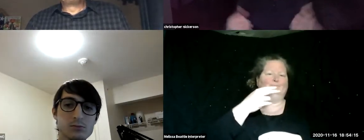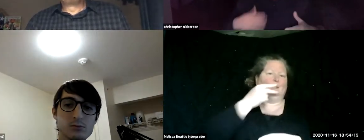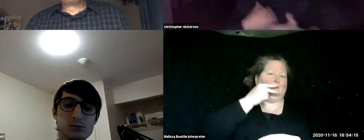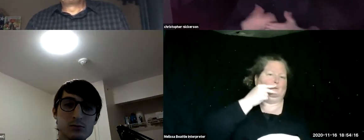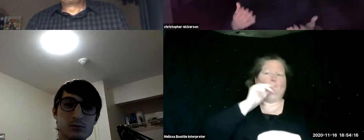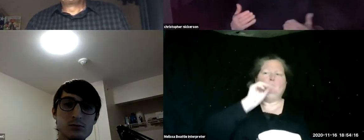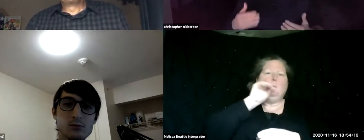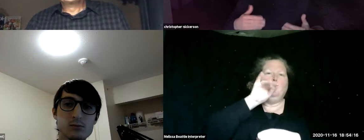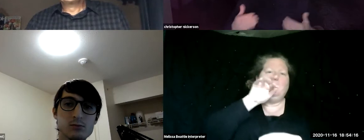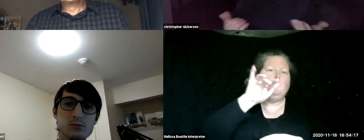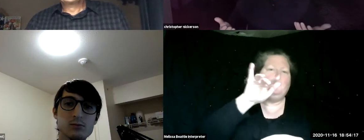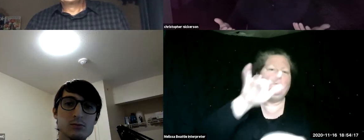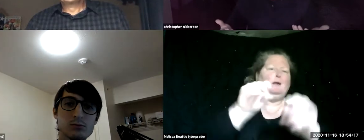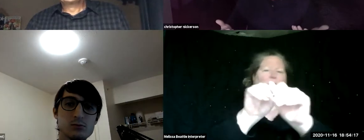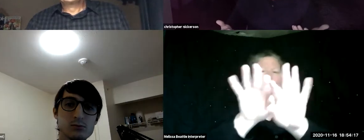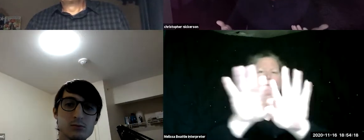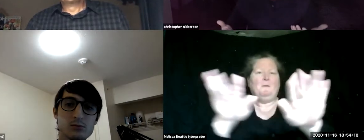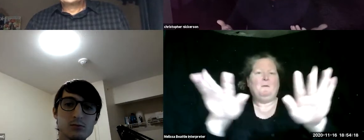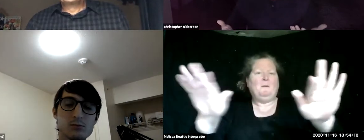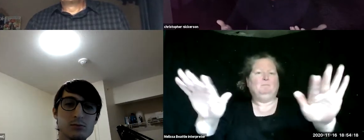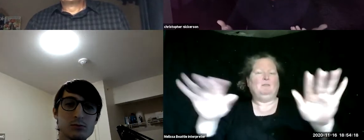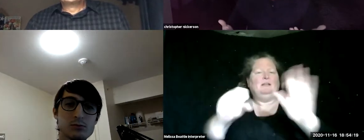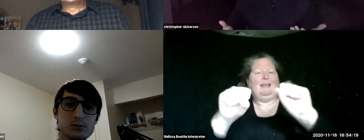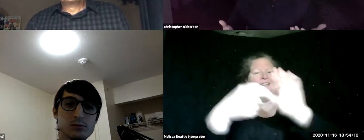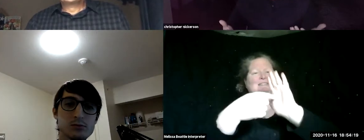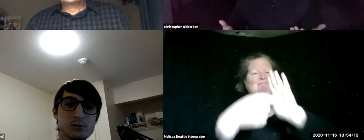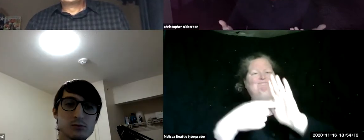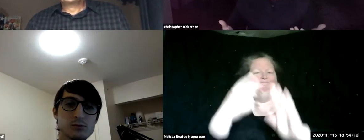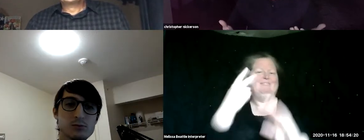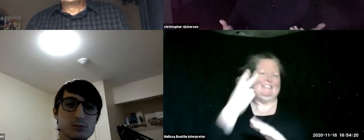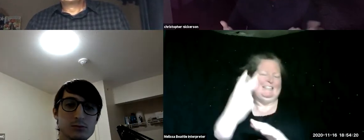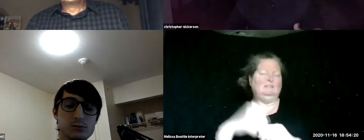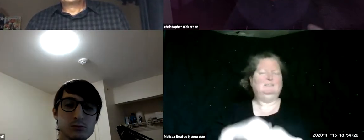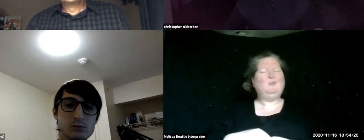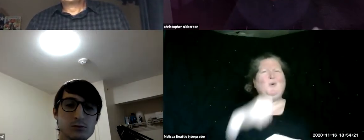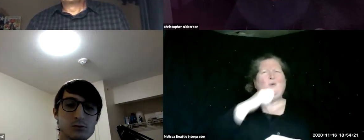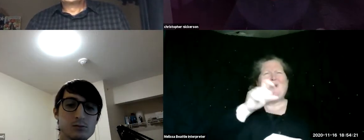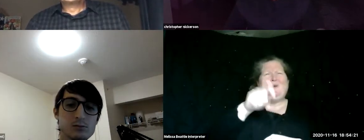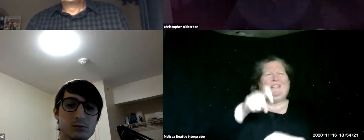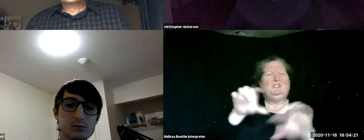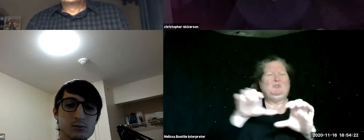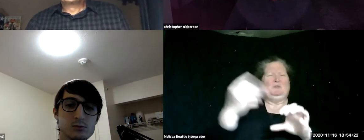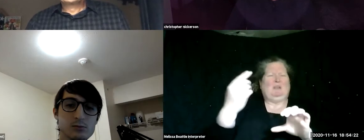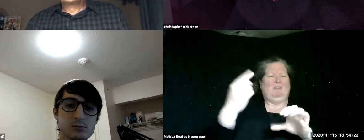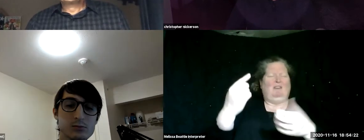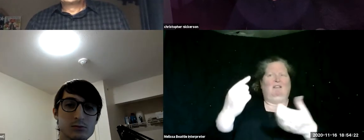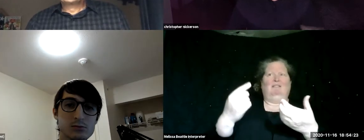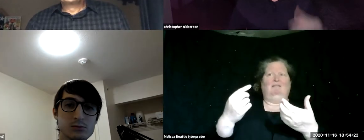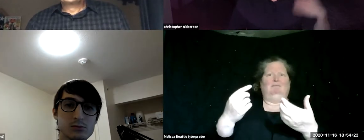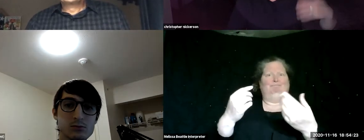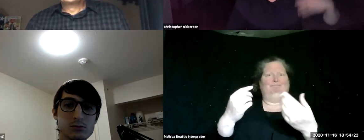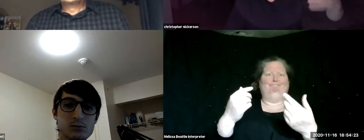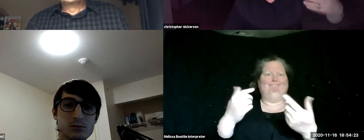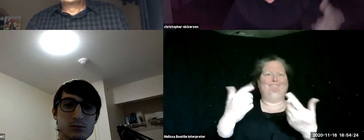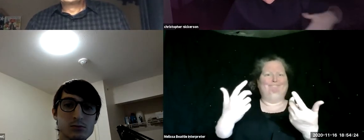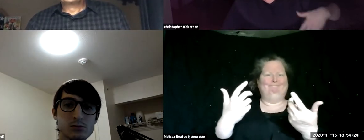once they believe, you go, okay, well, you know, like, let's work on solving it together, and we don't have to do something crazy. We could just kind of make a hack to solve it. And then,